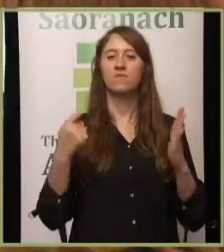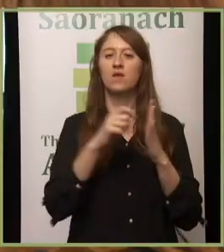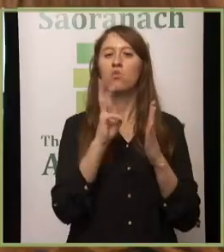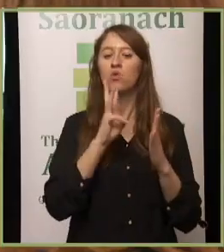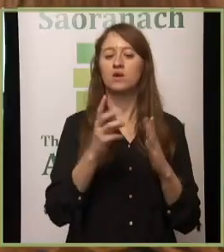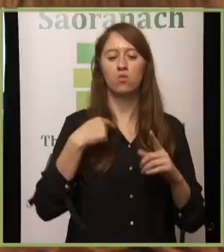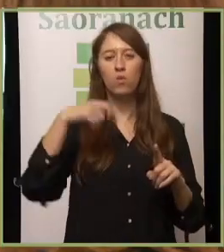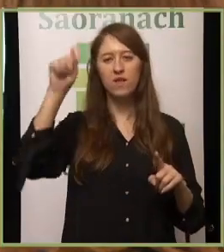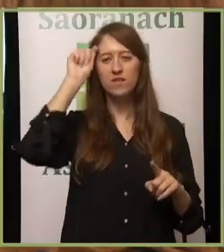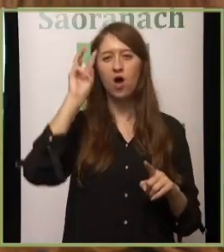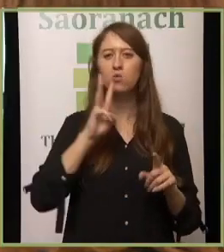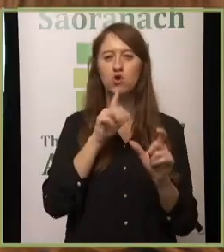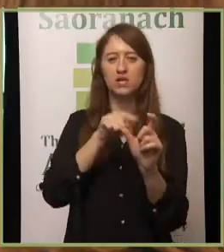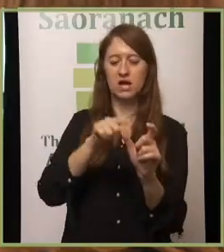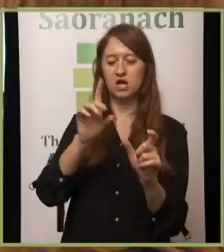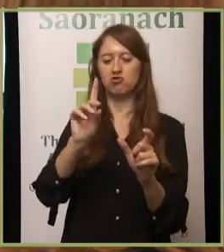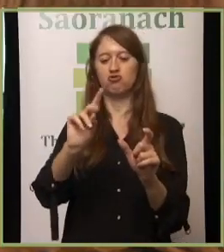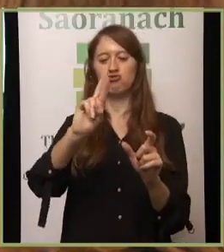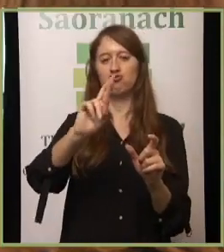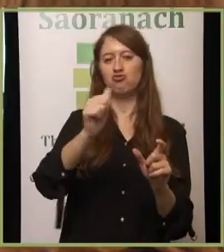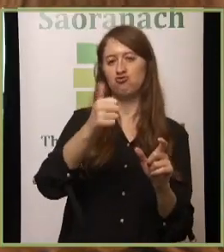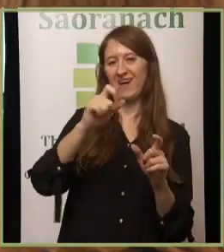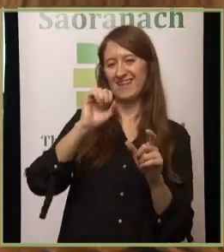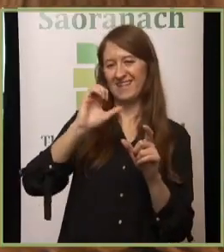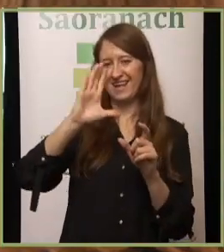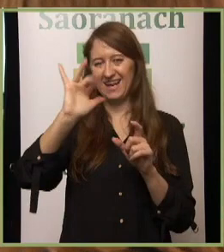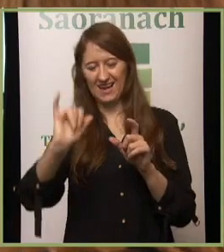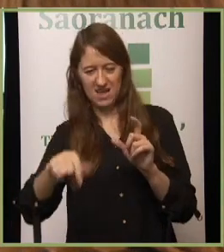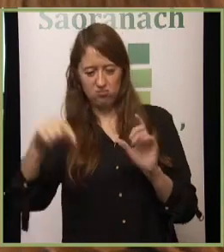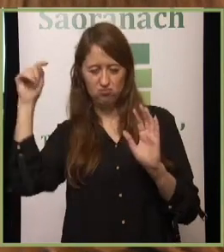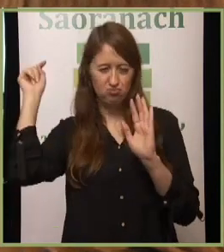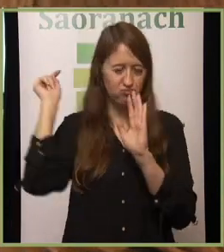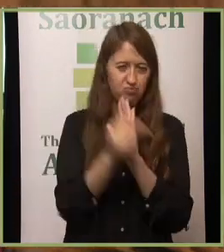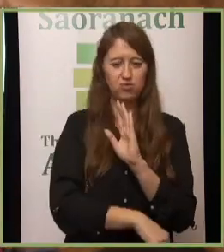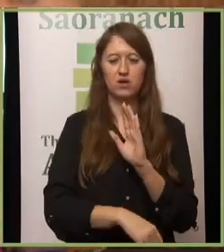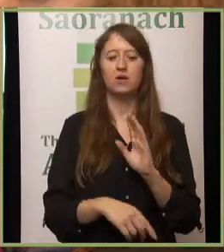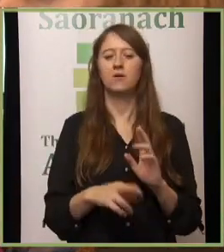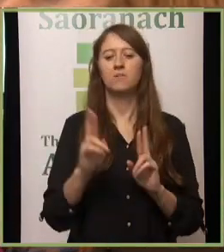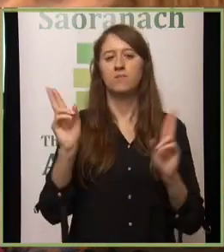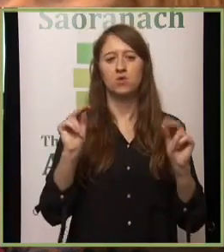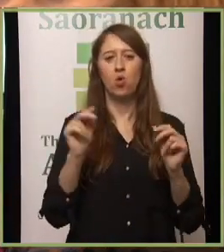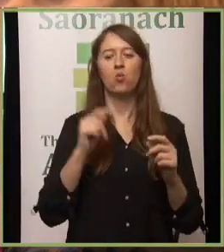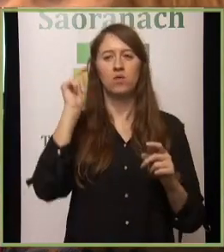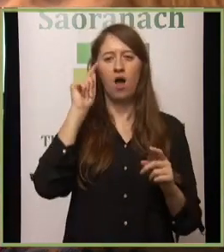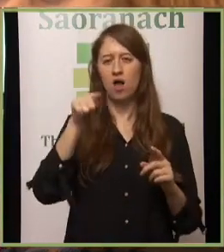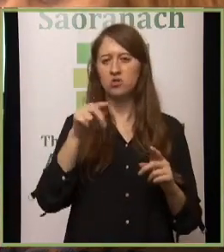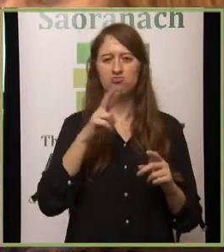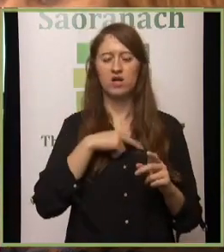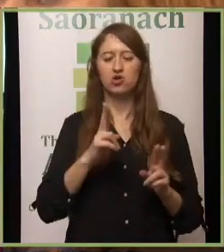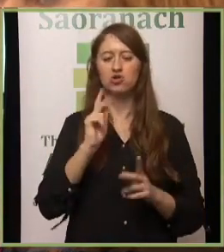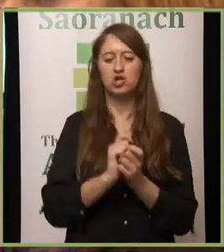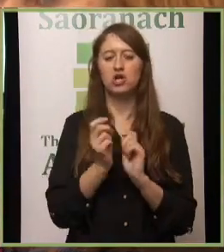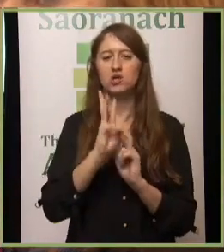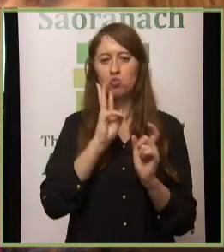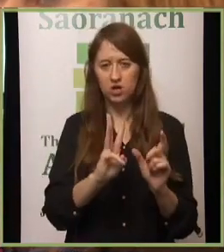word drastically was a bit too dramatic and not very policy-like, so we would like to propose that it be changed to the use of pesticides in forestry to be reduced and